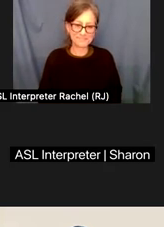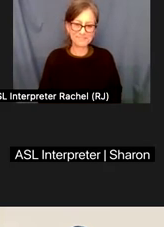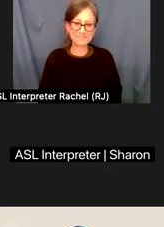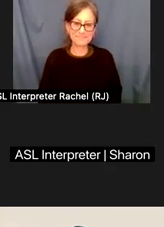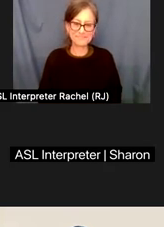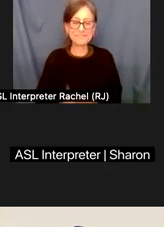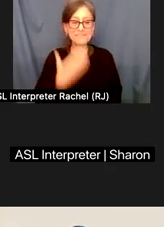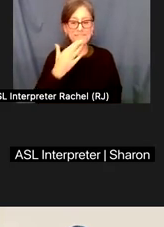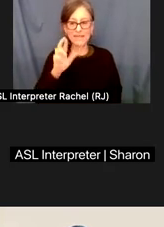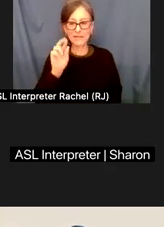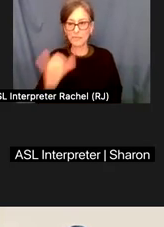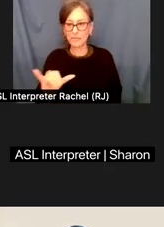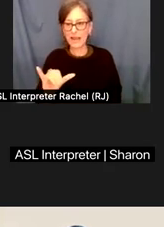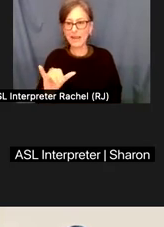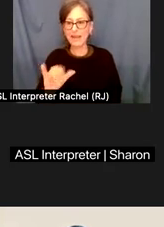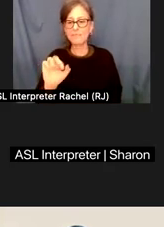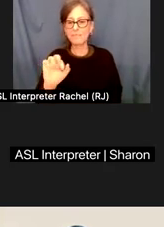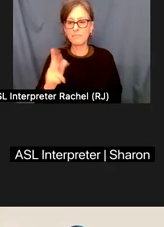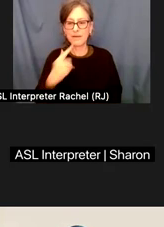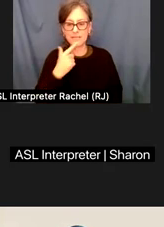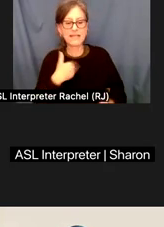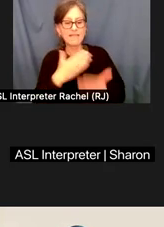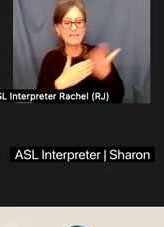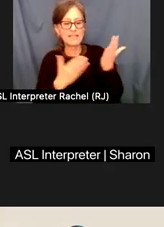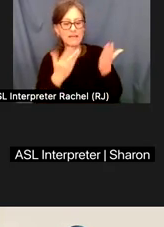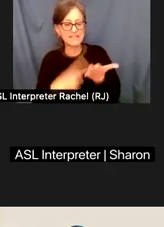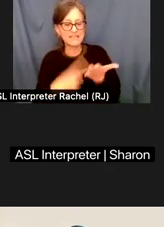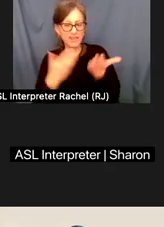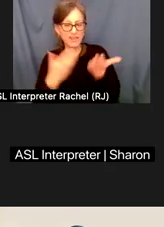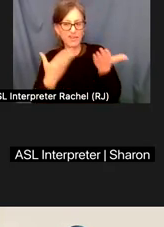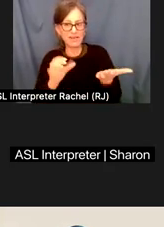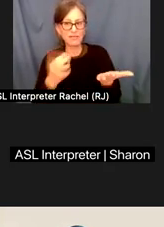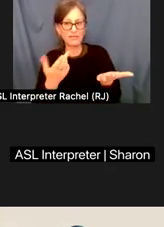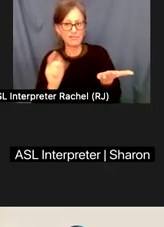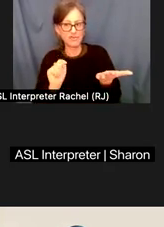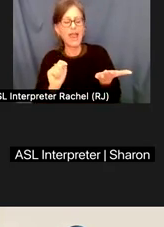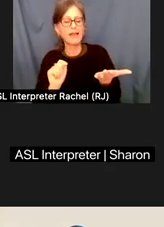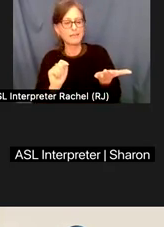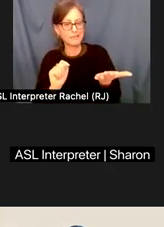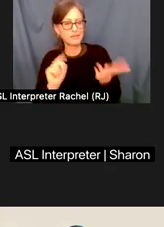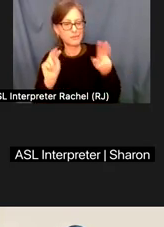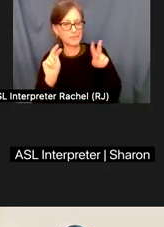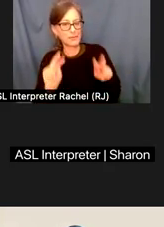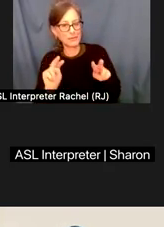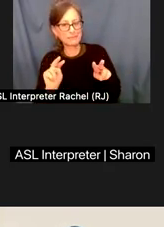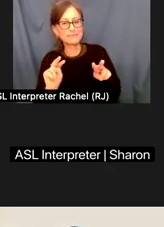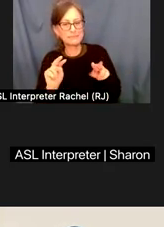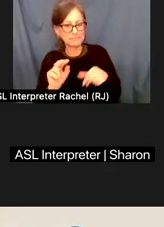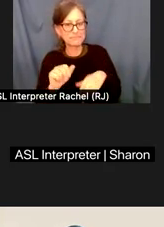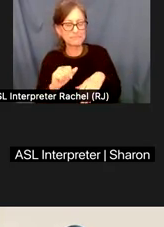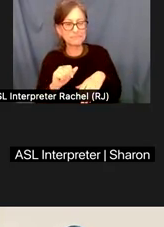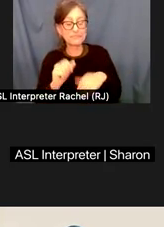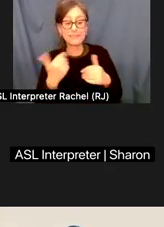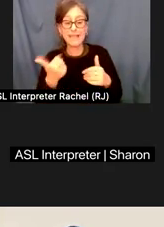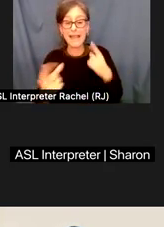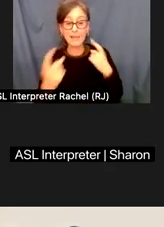Thank you, Ray. And I'll point out there are some discussions happening in the chat that really so be looking there. If you have questions, you can put them in